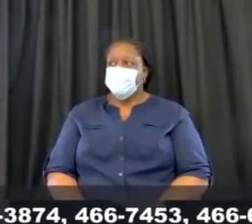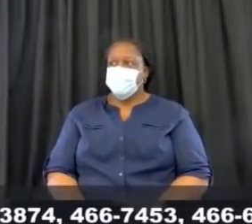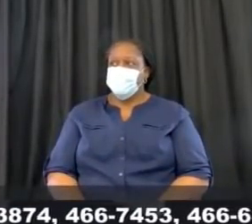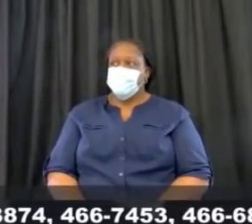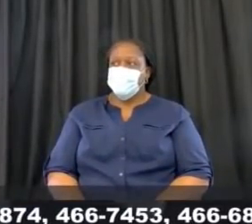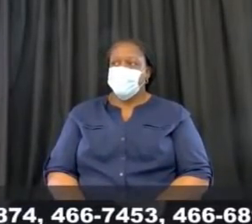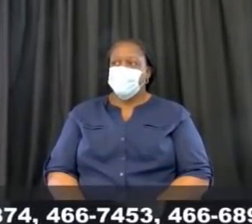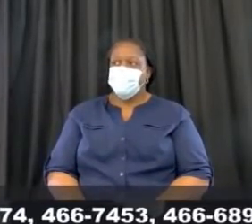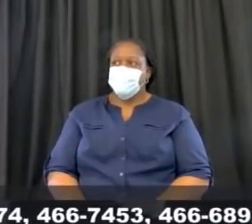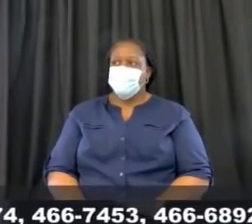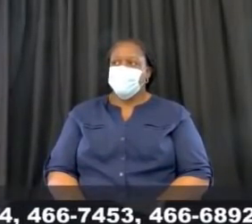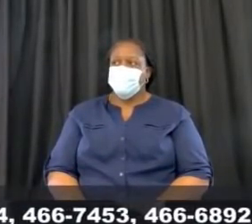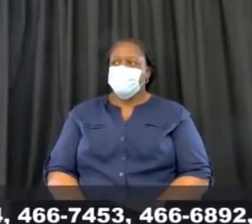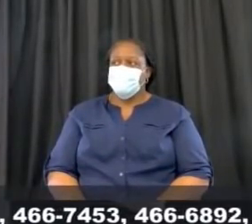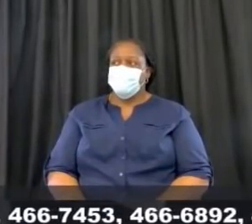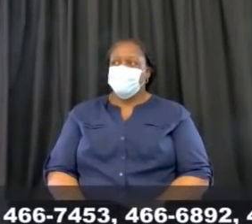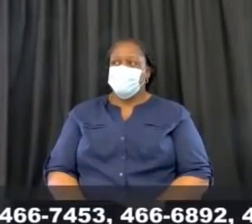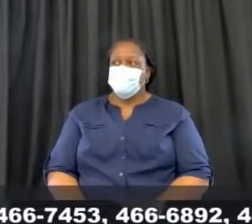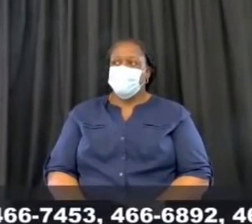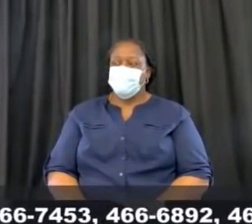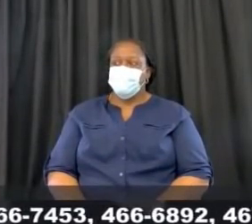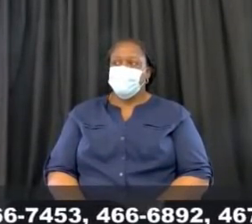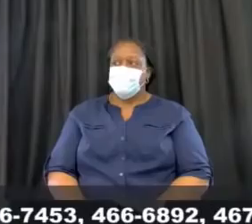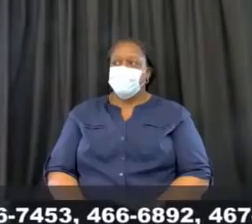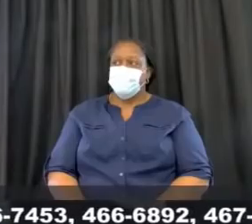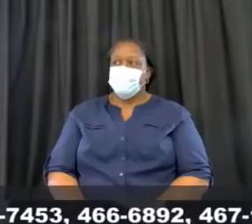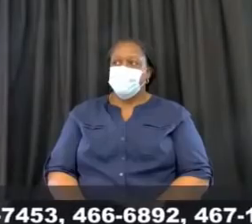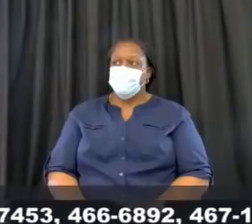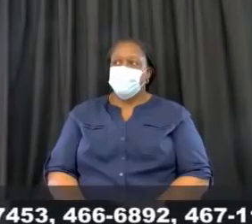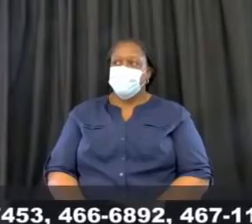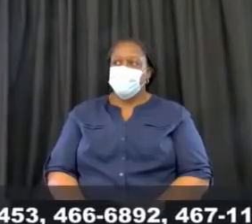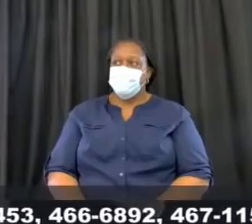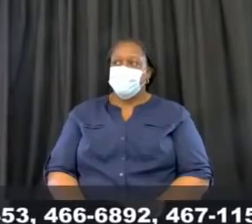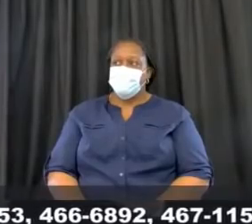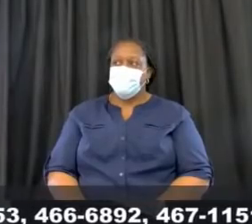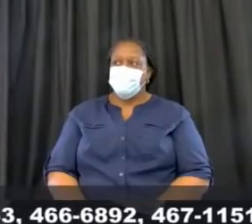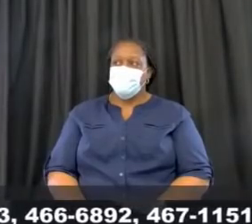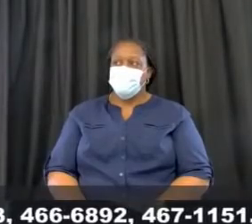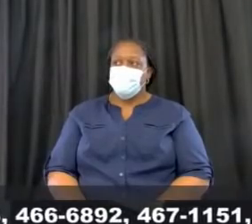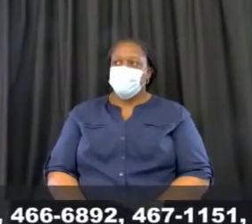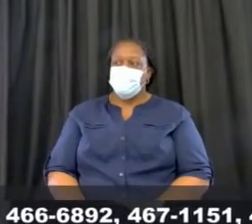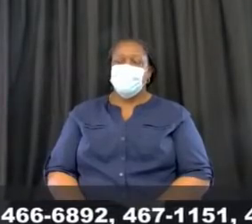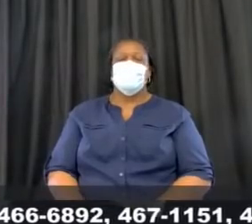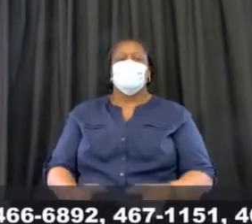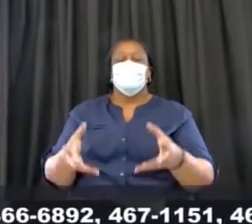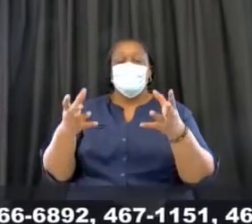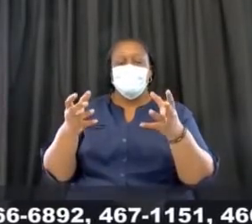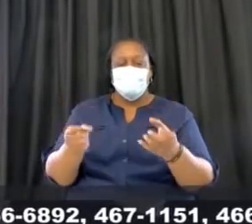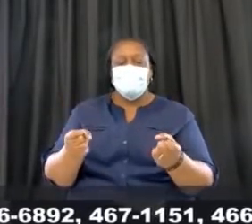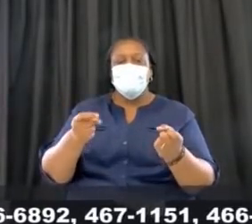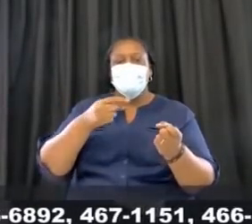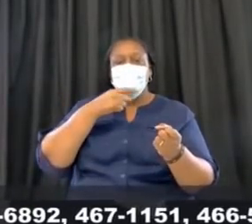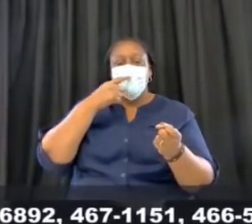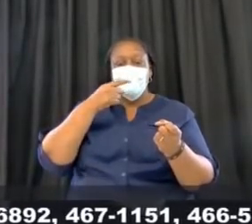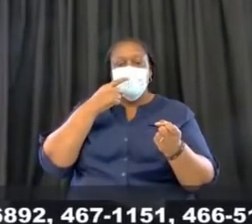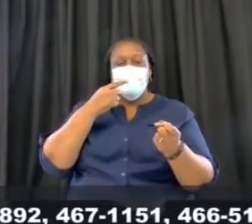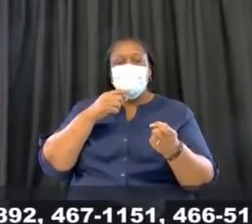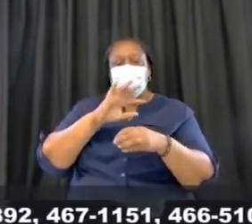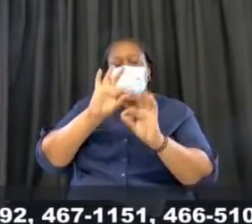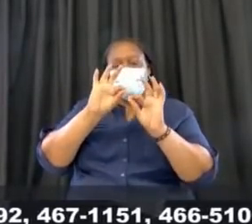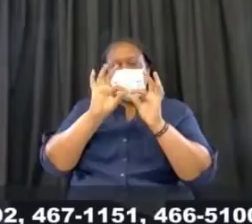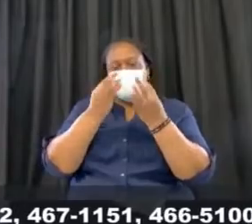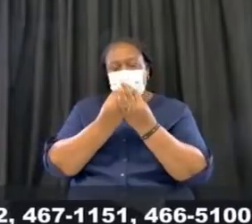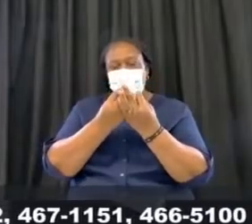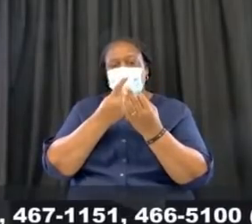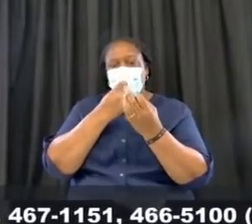Again, we want to let all the families who are suffering because of the loss of loved ones, let them know that